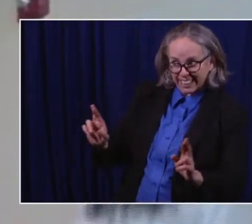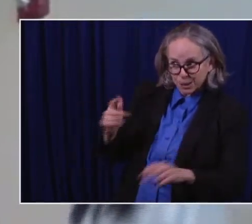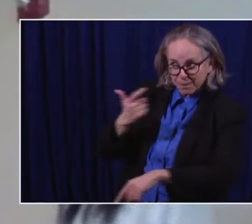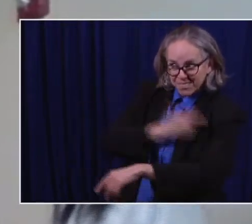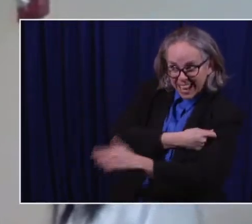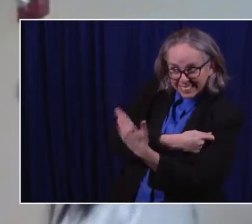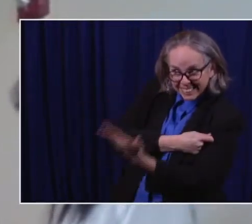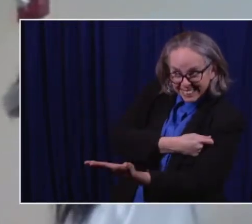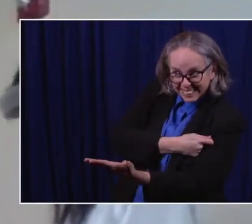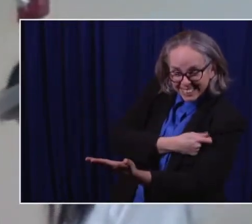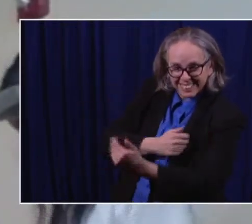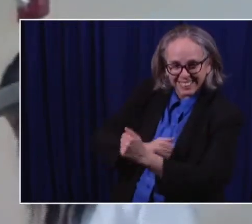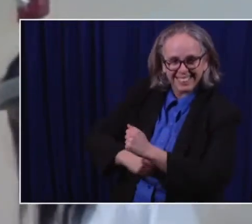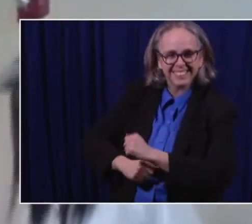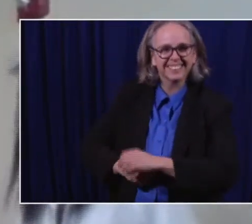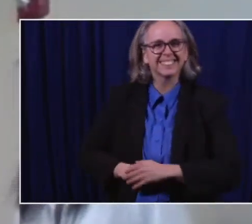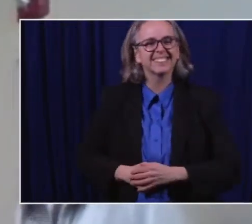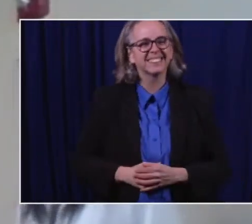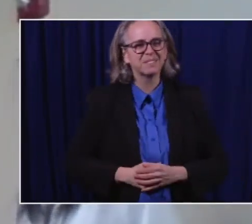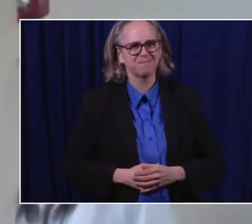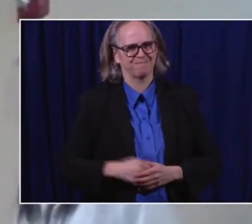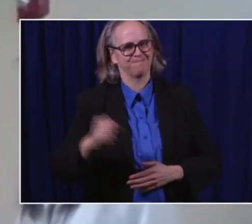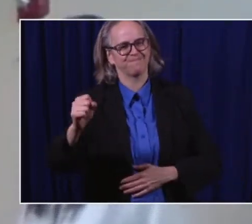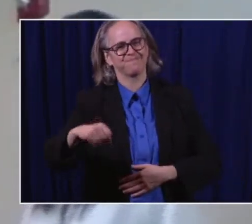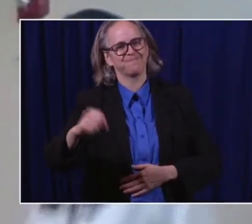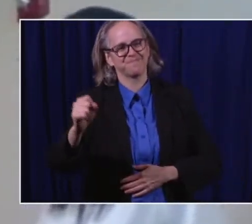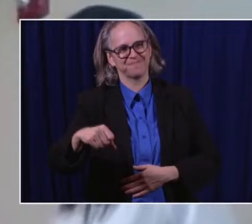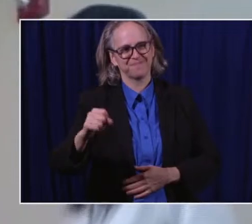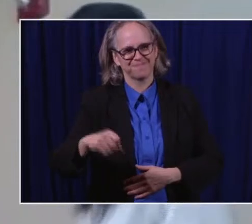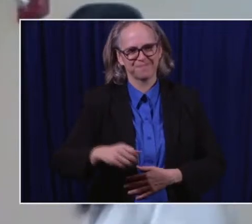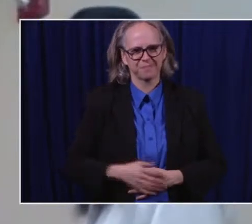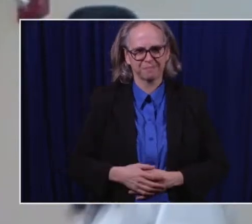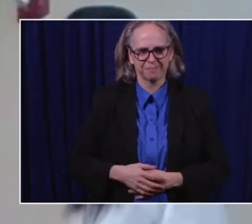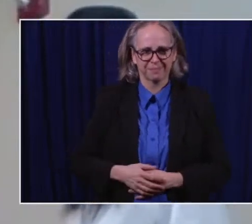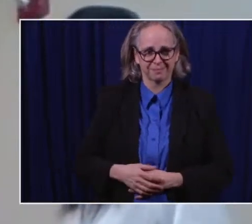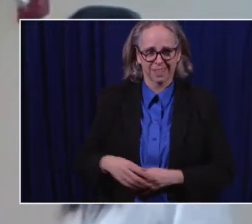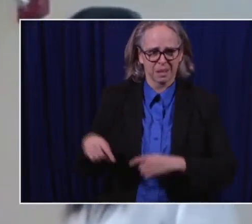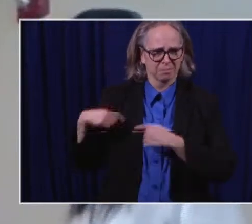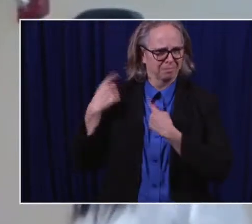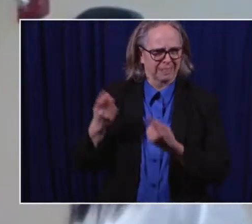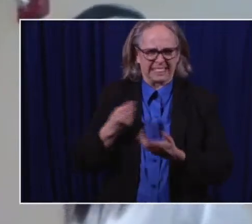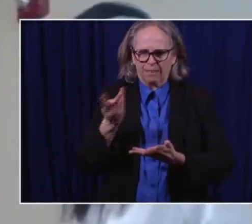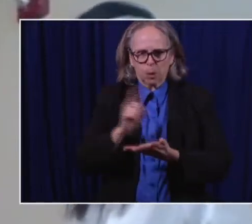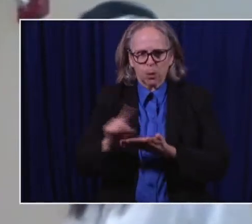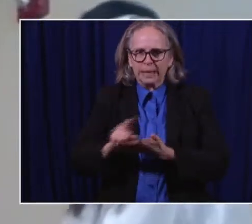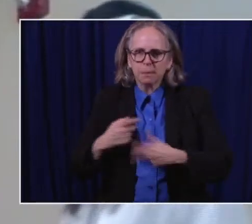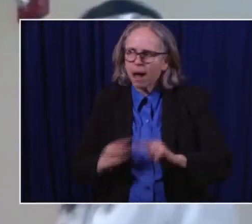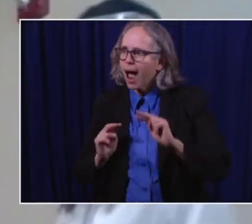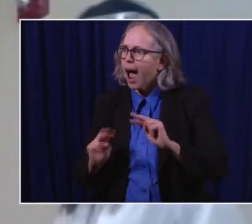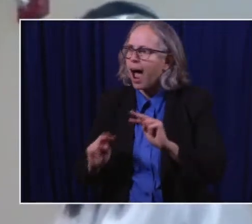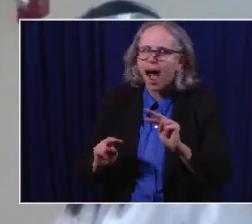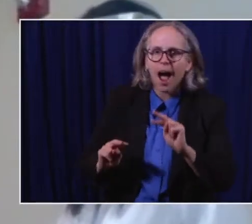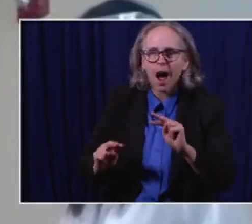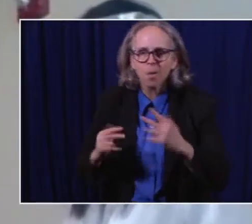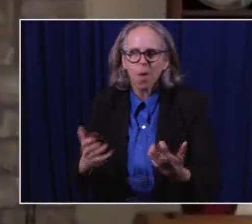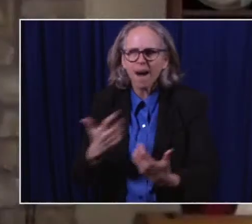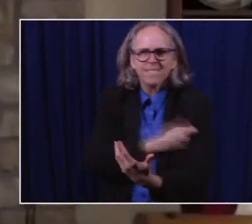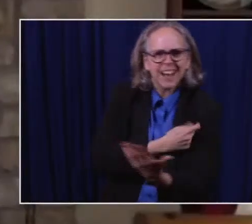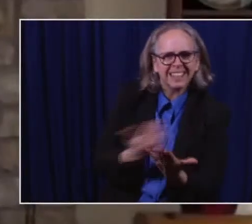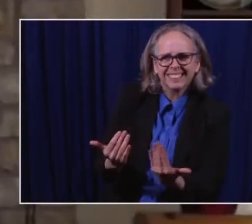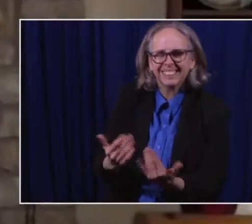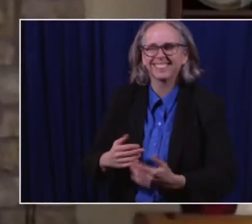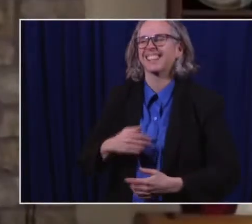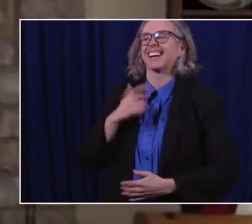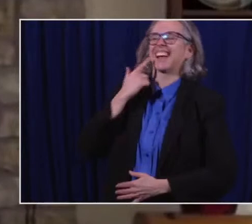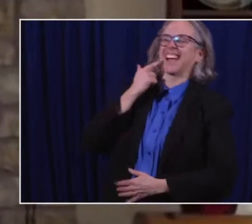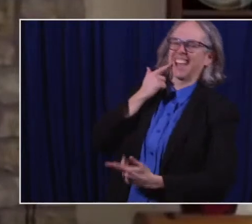Mr. Johnson? Oh, yeah, I've been ready for a couple of weeks. Just waiting my turn. You've probably been ready more